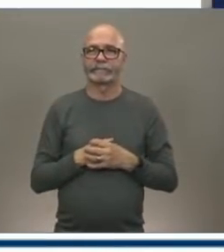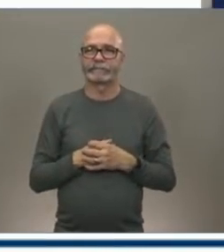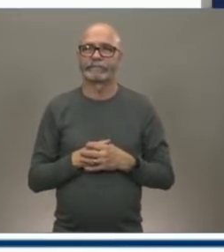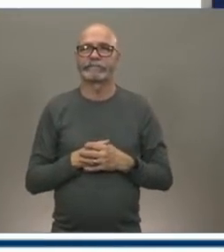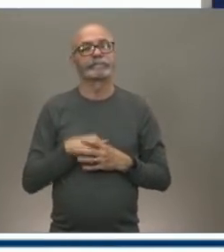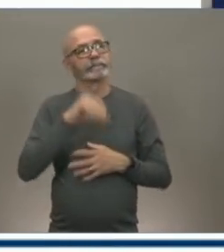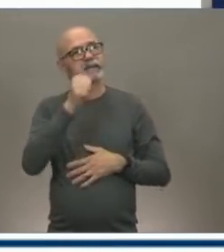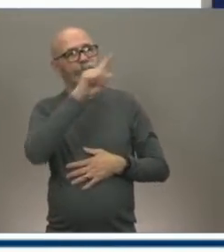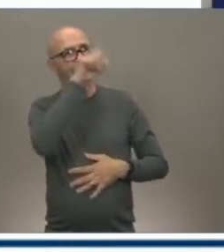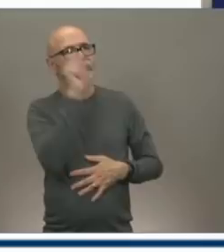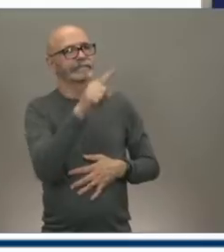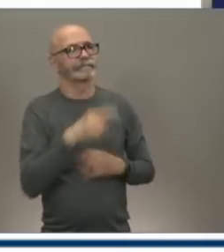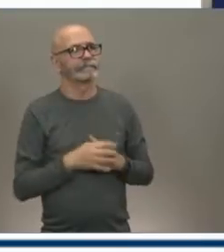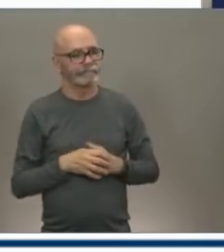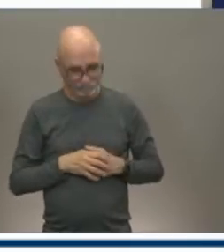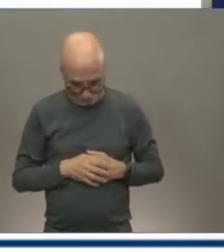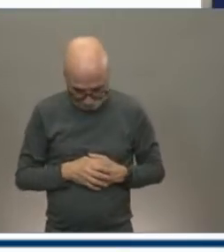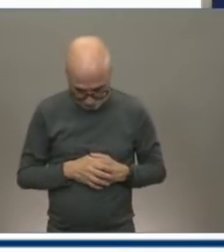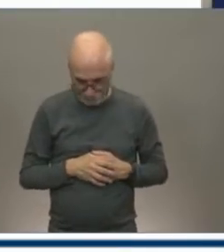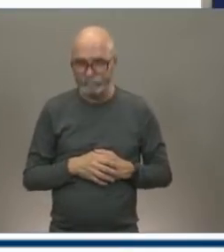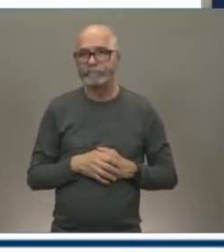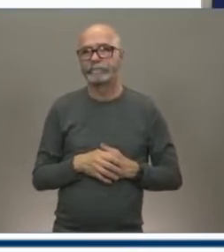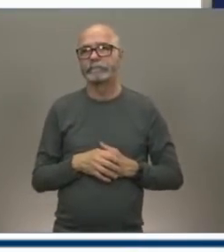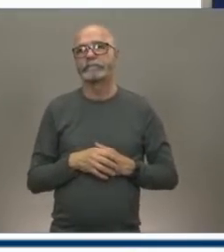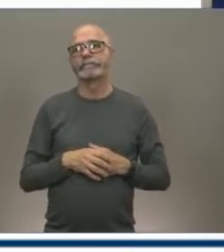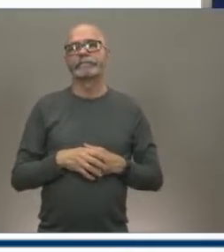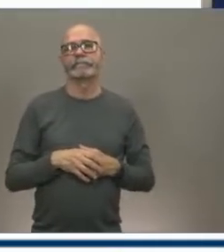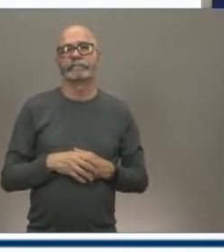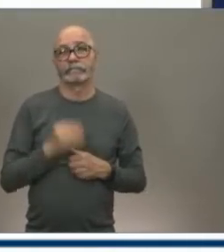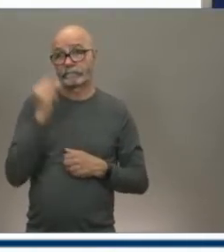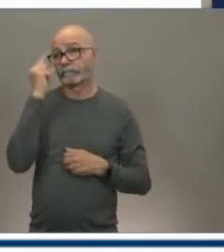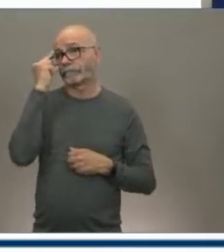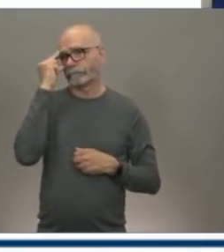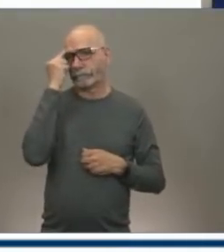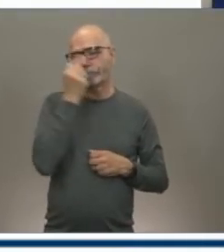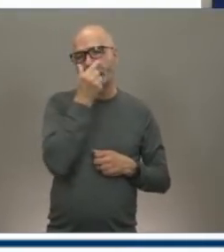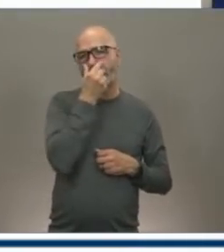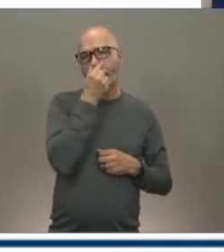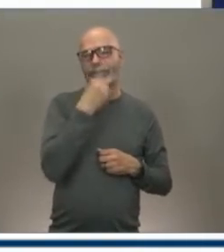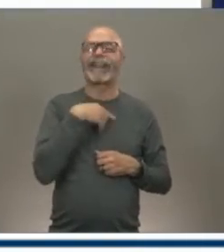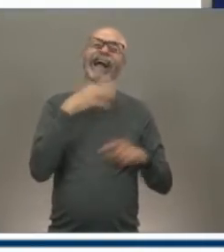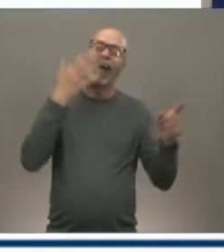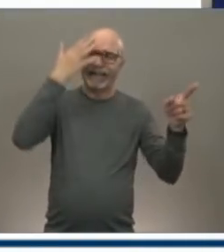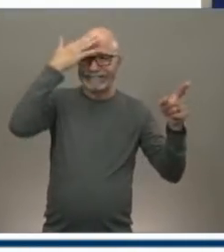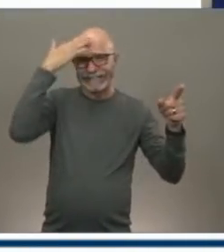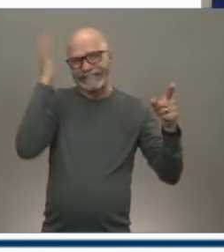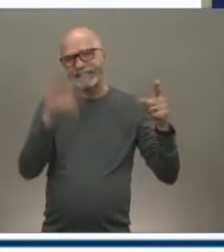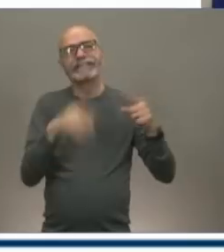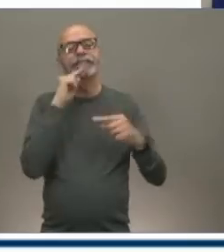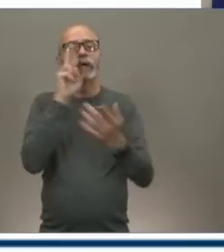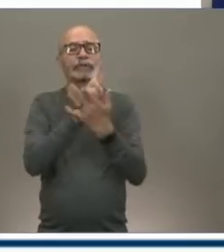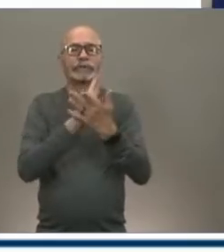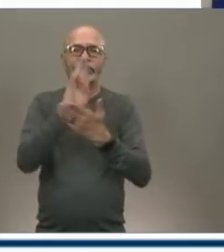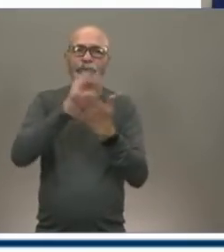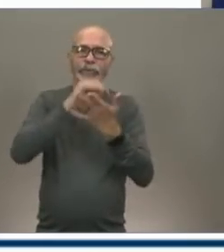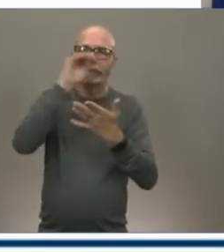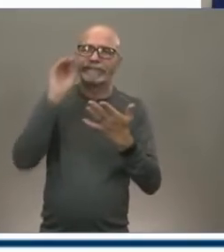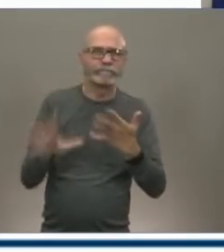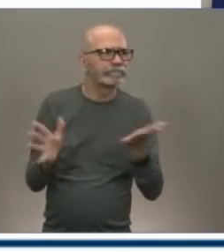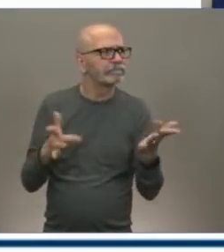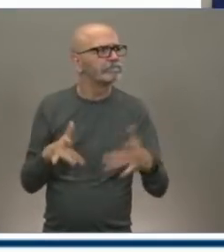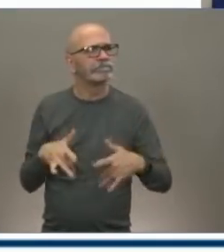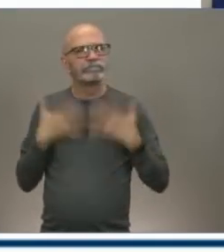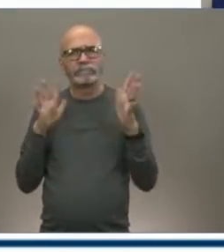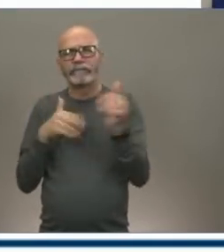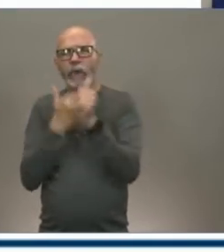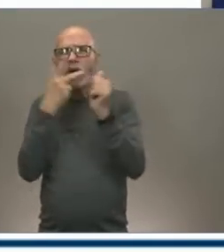right, it's on a different subject, and it's for a colleague. I know you've talked about university students in particular, but is there anything new as we approach this